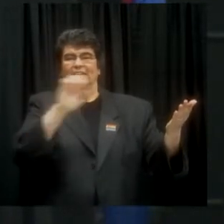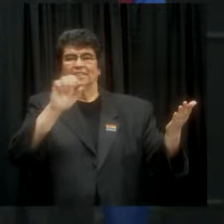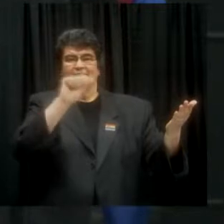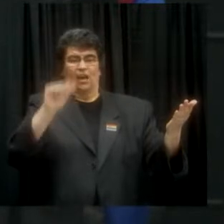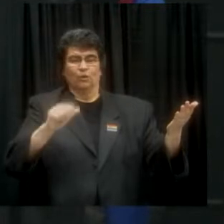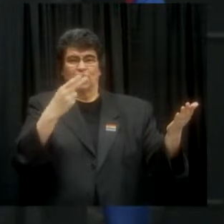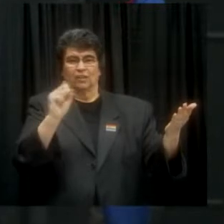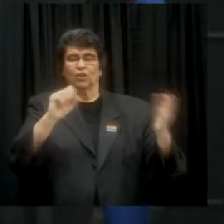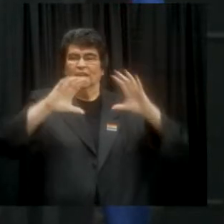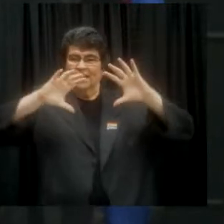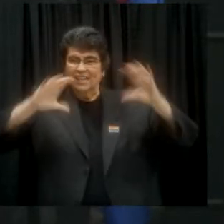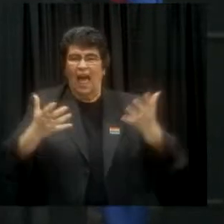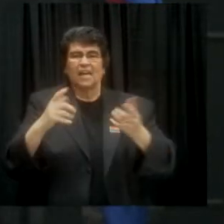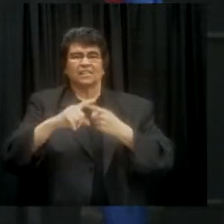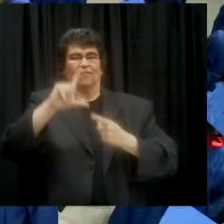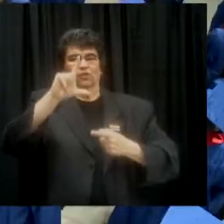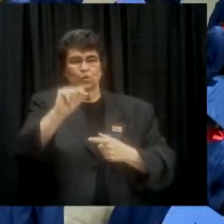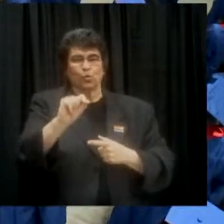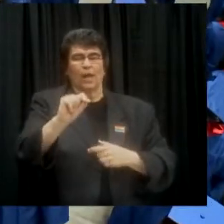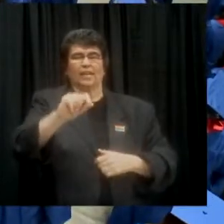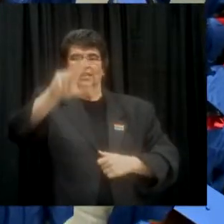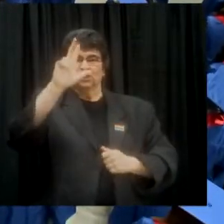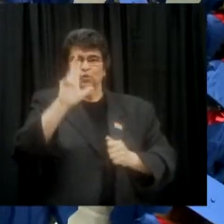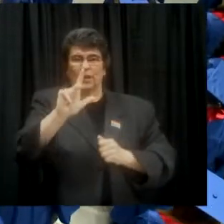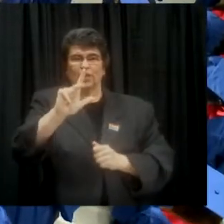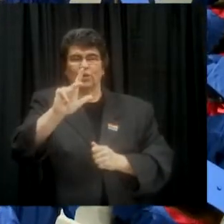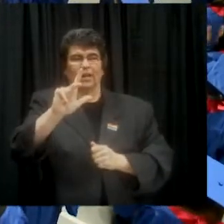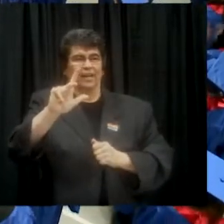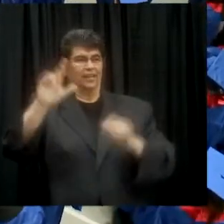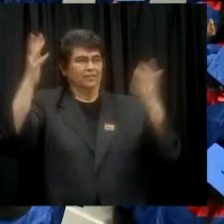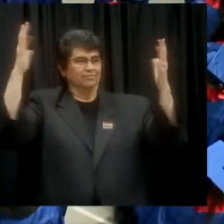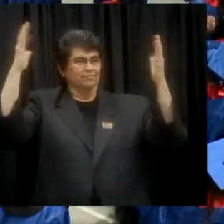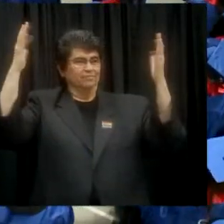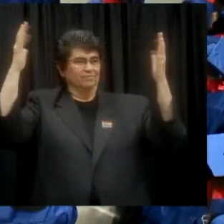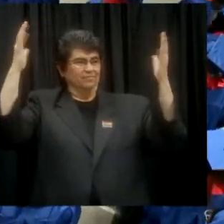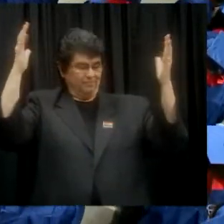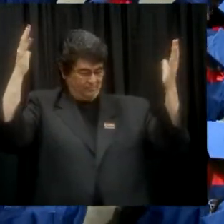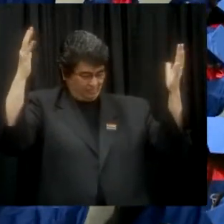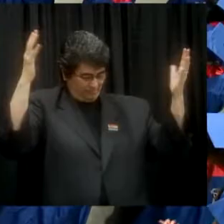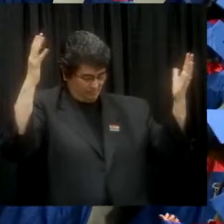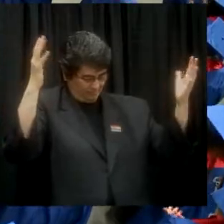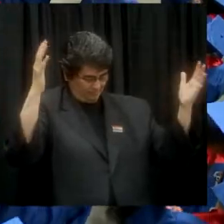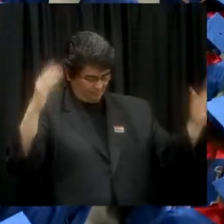High School, class of 2023.